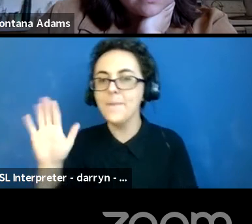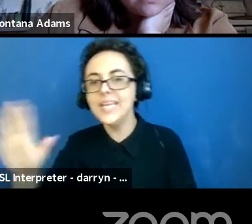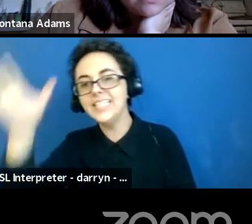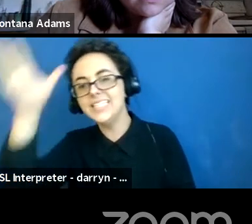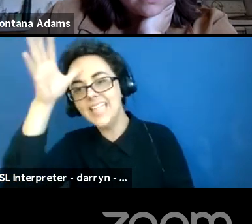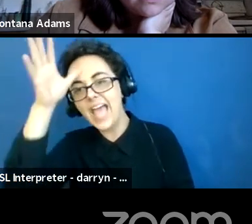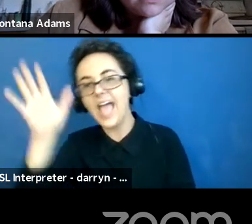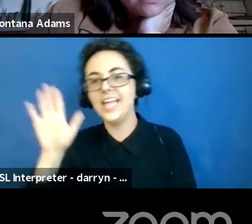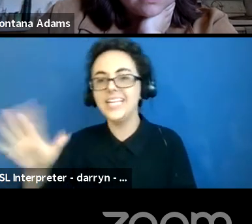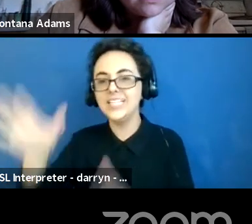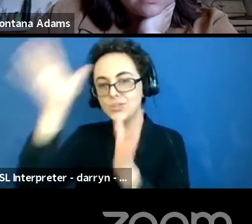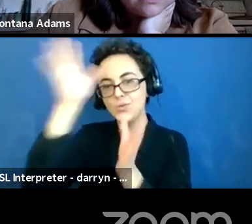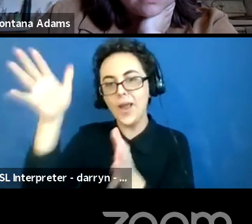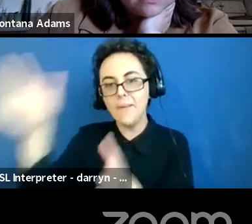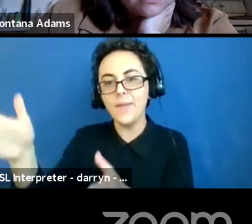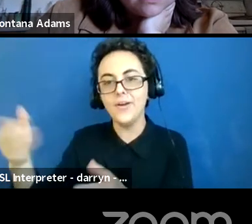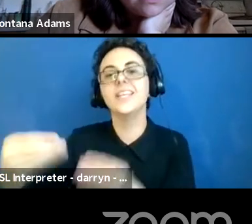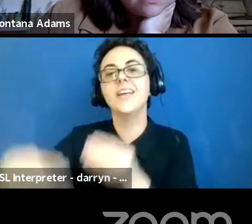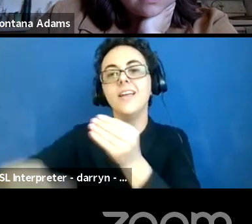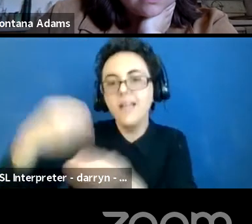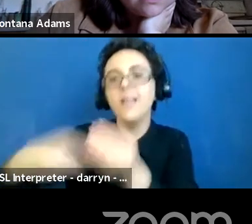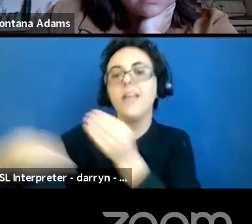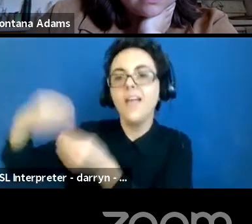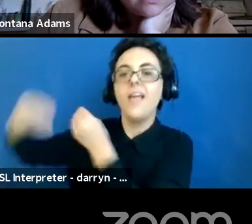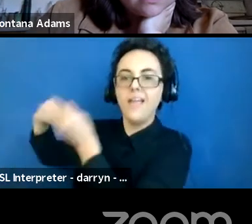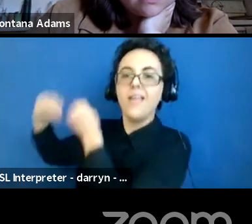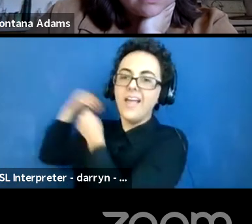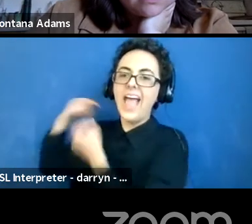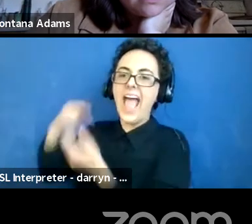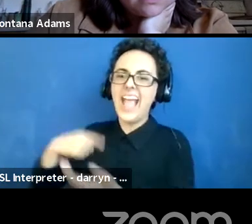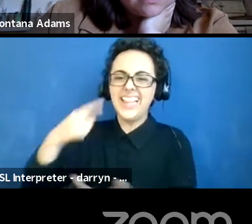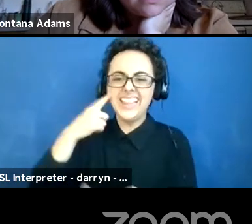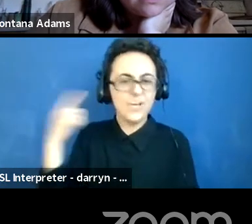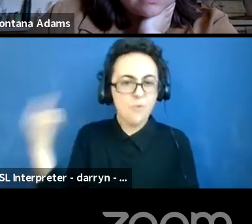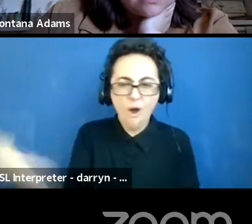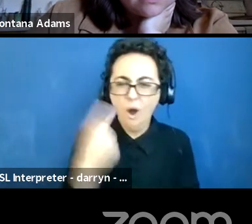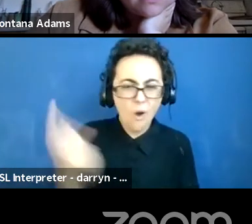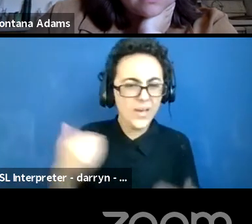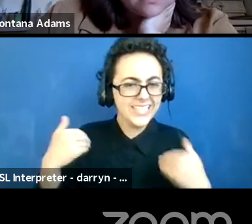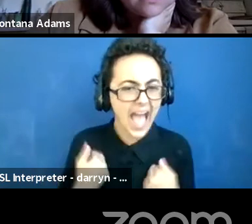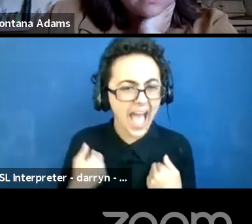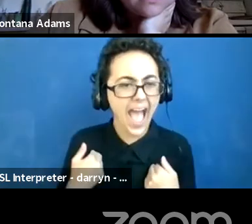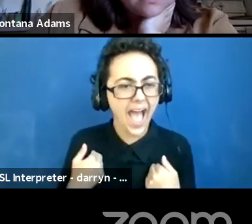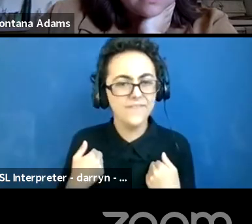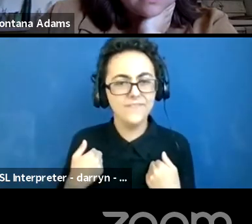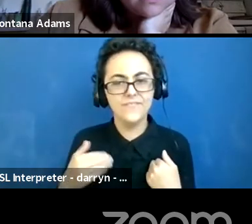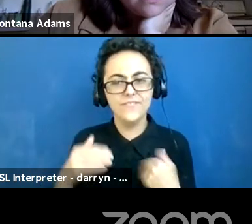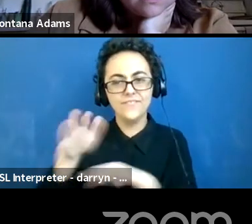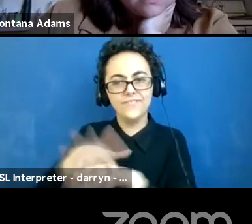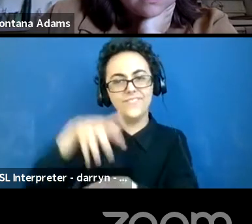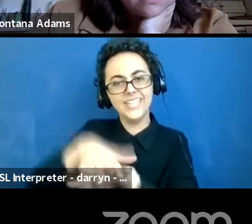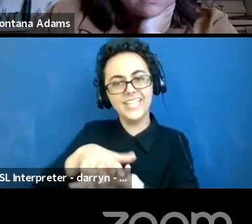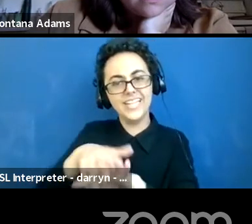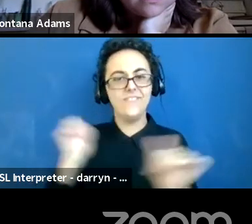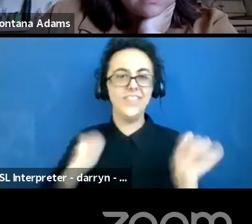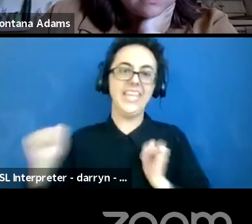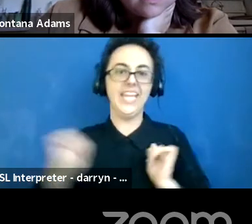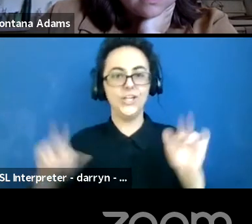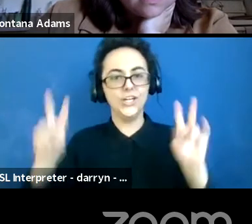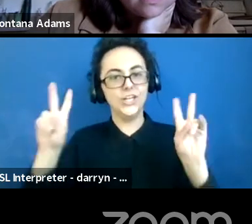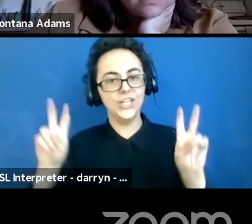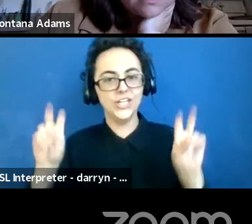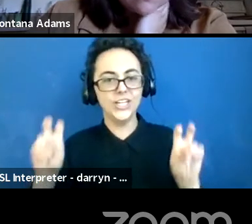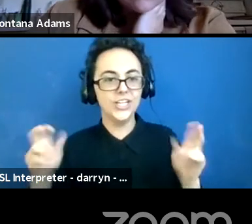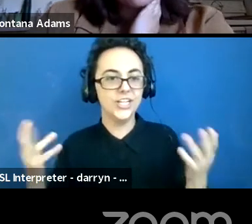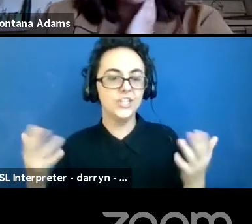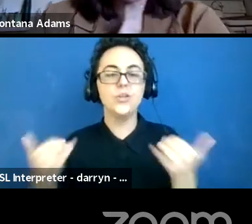is just, it has always existed and it will always continue to exist. And it's just that we are now just putting it